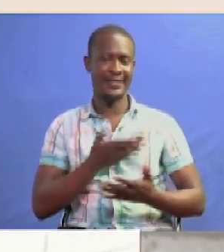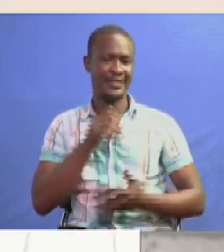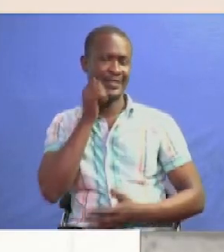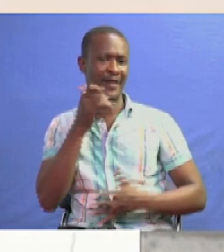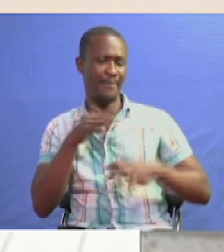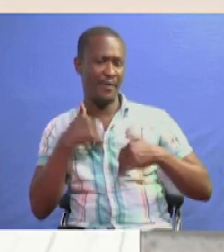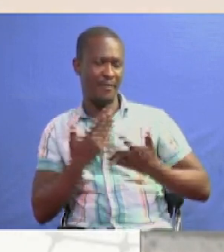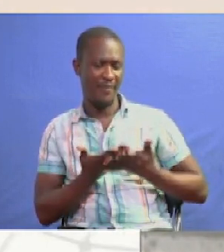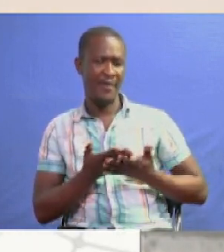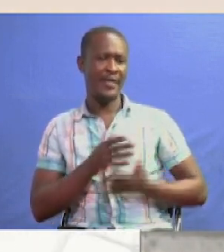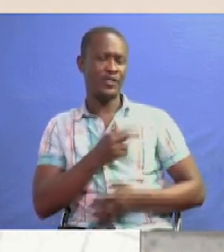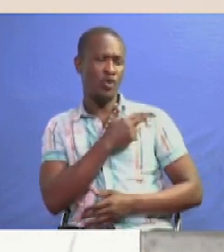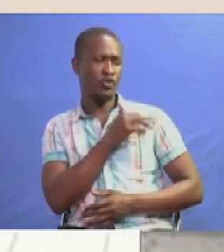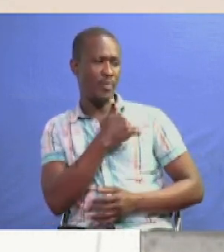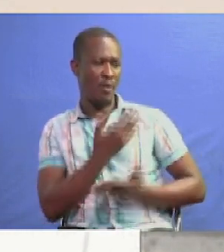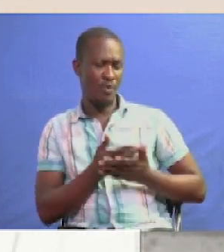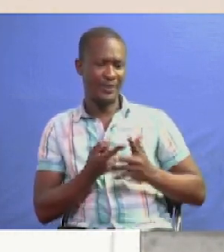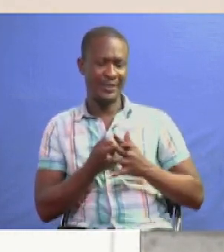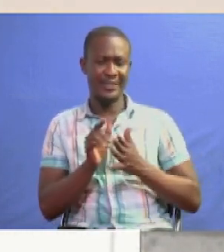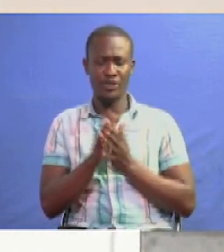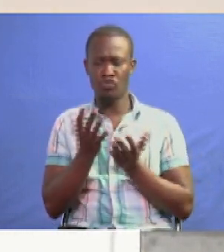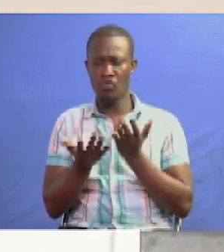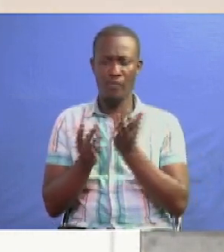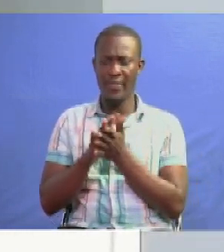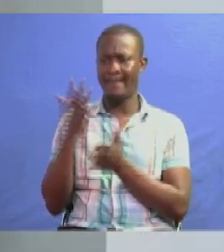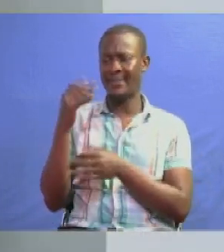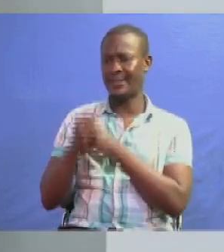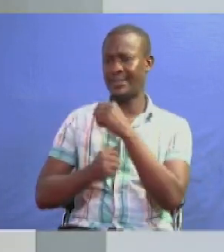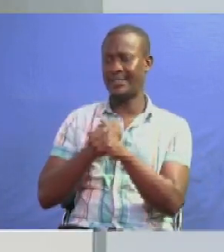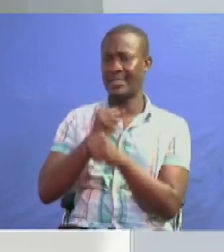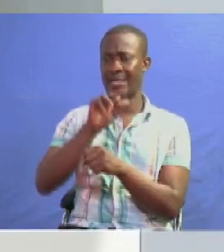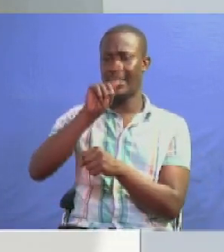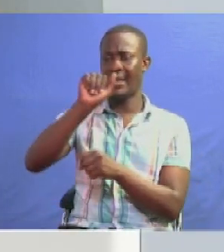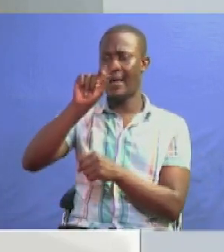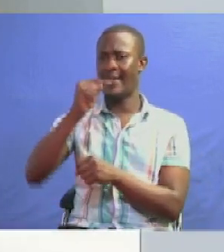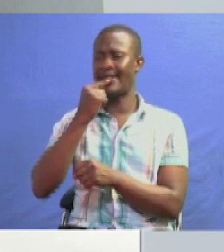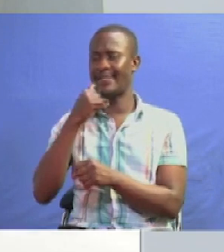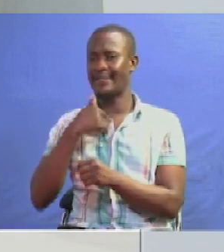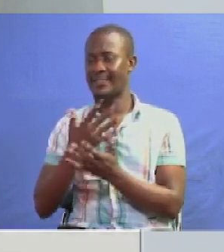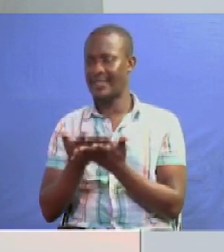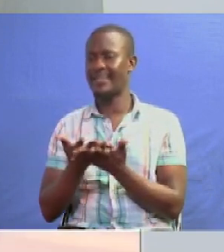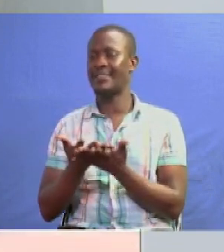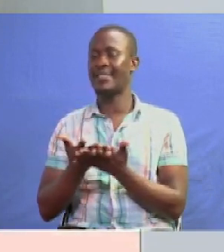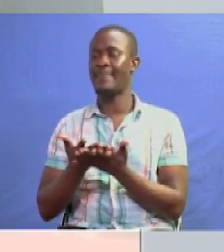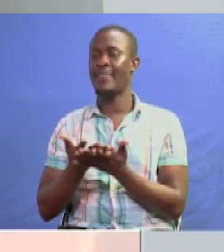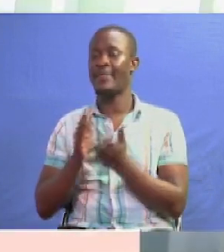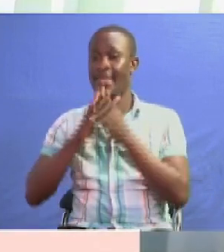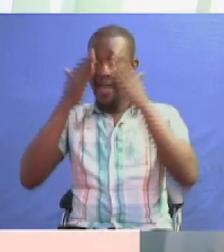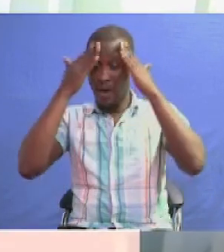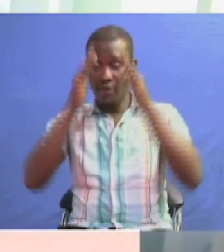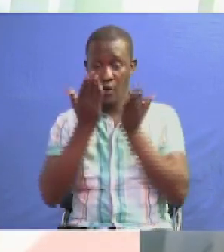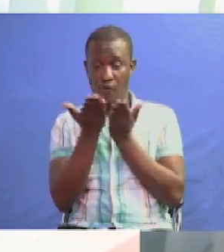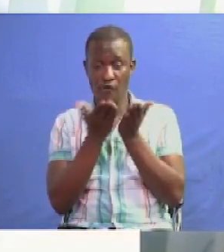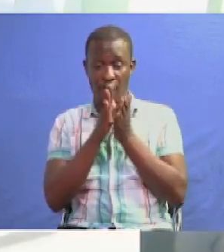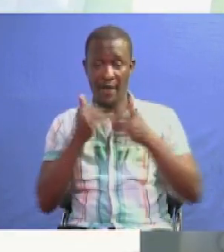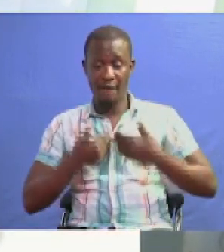since the maternity wing was launched in comparison to the previous year. Kahare attributed this surge to heightened awareness of services